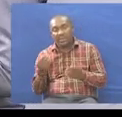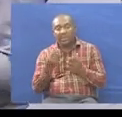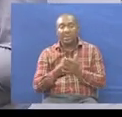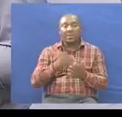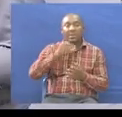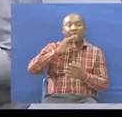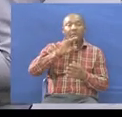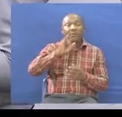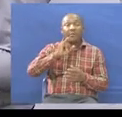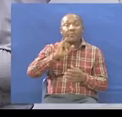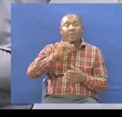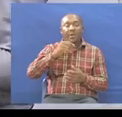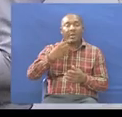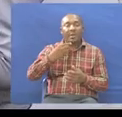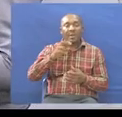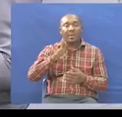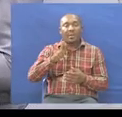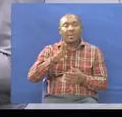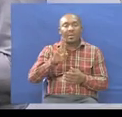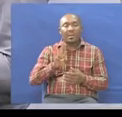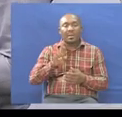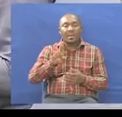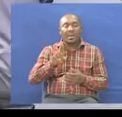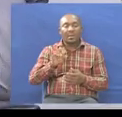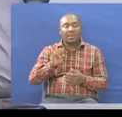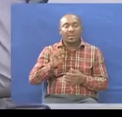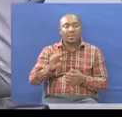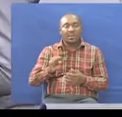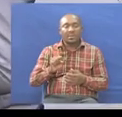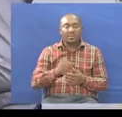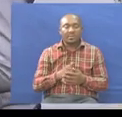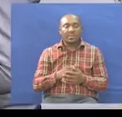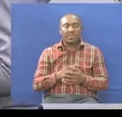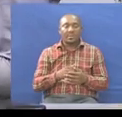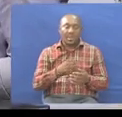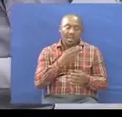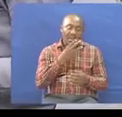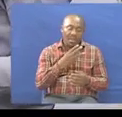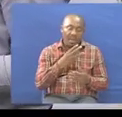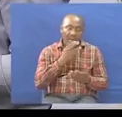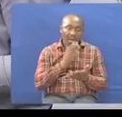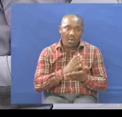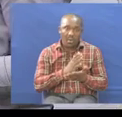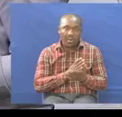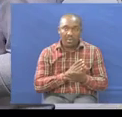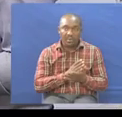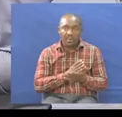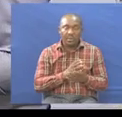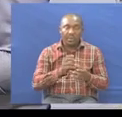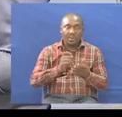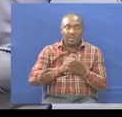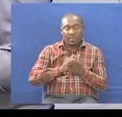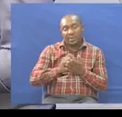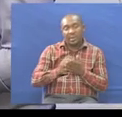So these are weights. So when it is written in figures or number, we write this like this. It is 3 o'clock. We write like this.